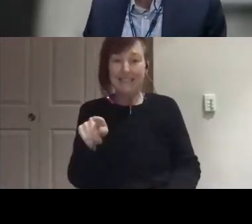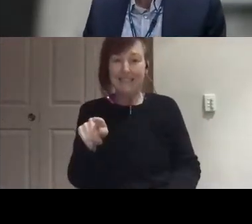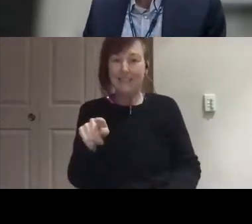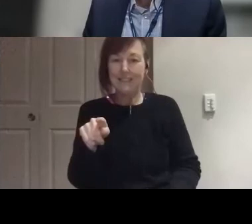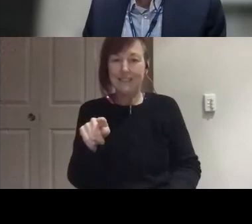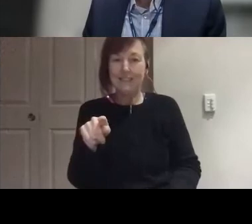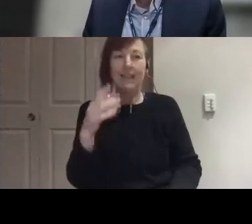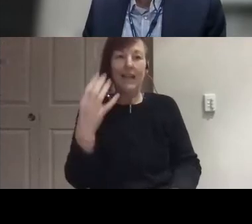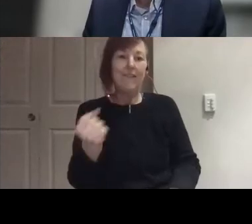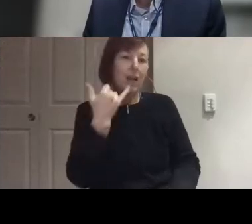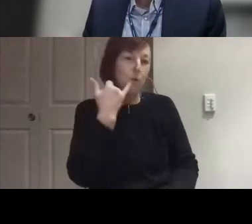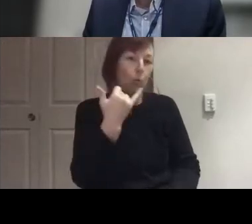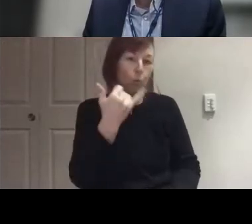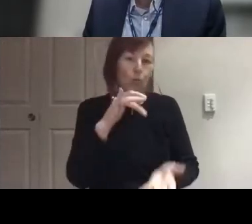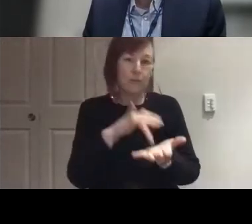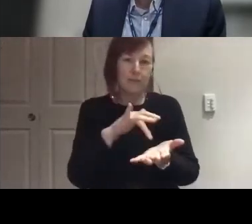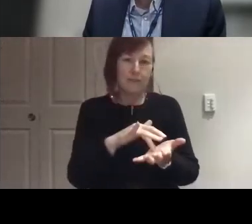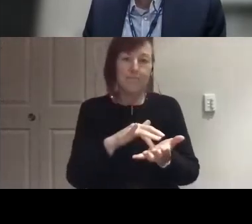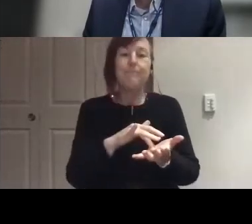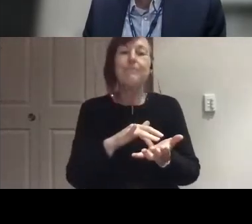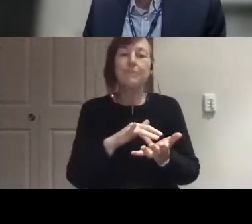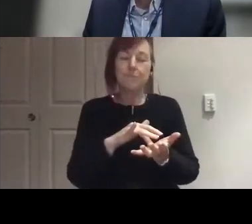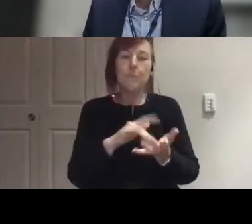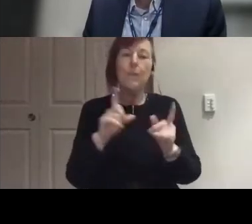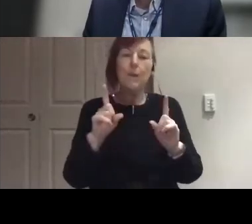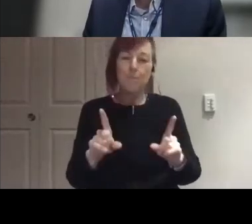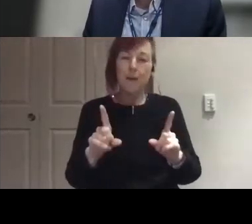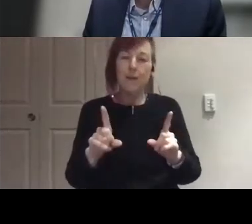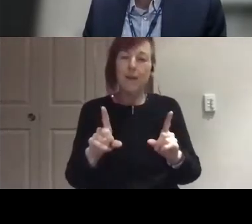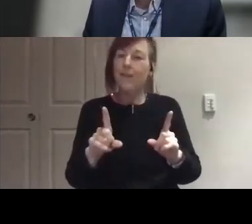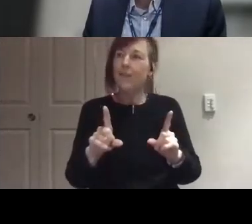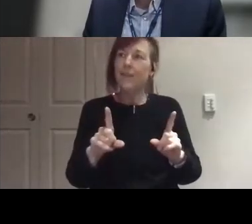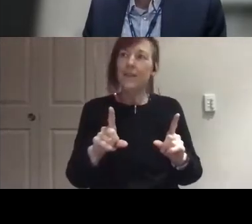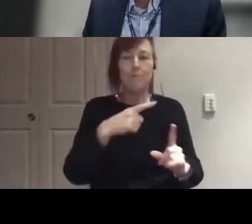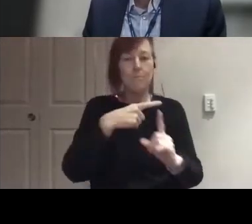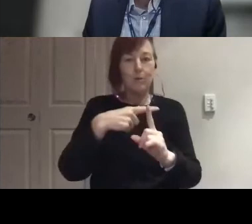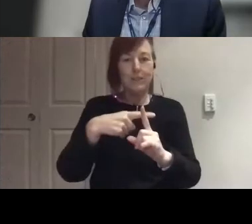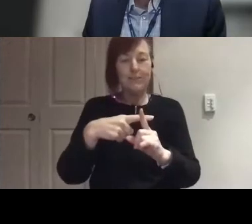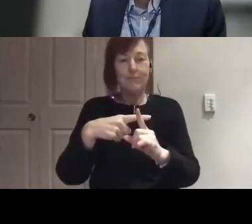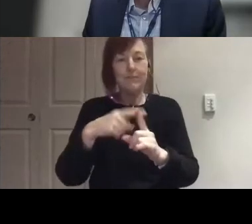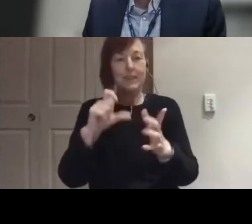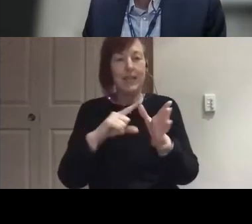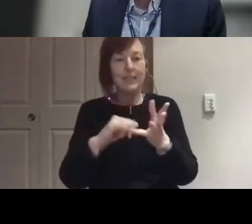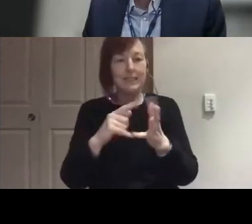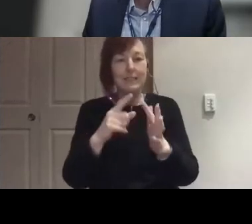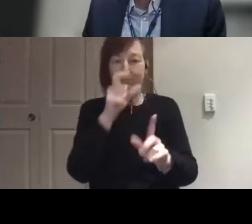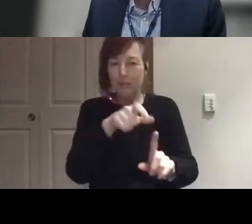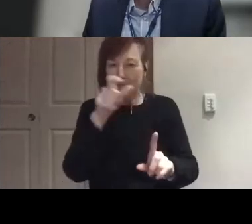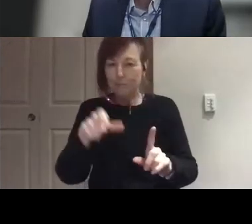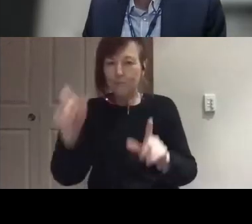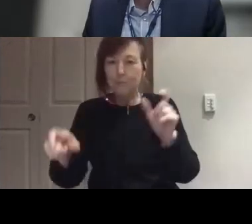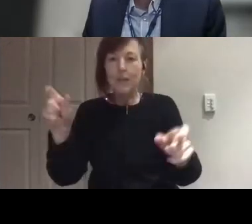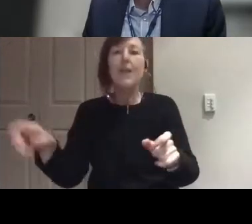call center system. But for the active case and contact tracing, that's been done locally through the Goulburn Valley Public Health